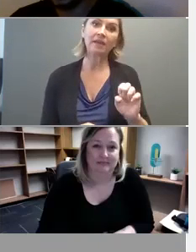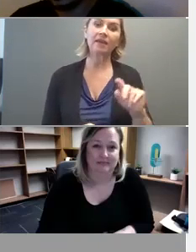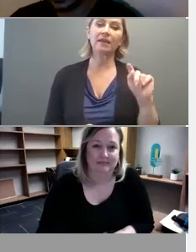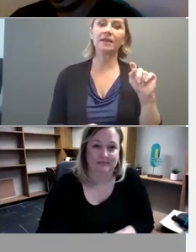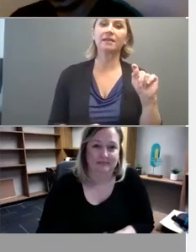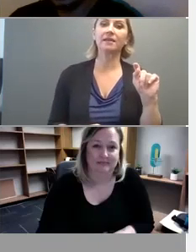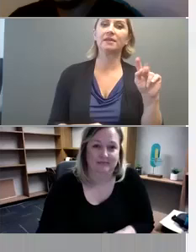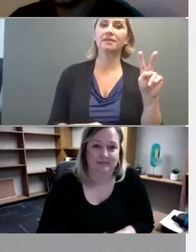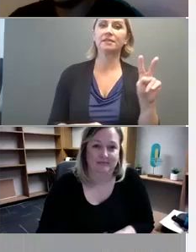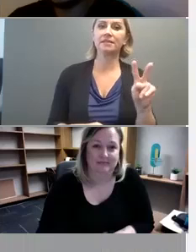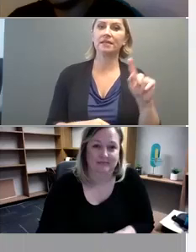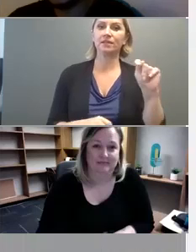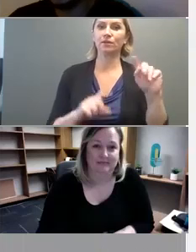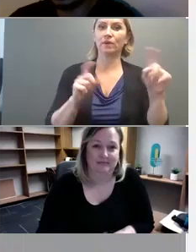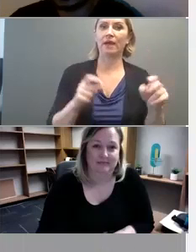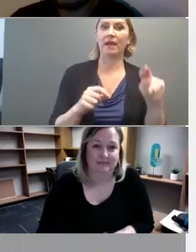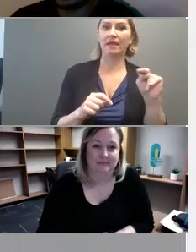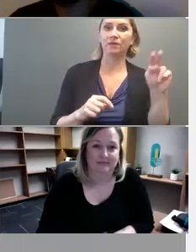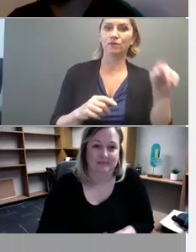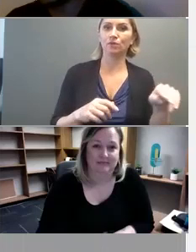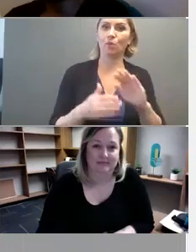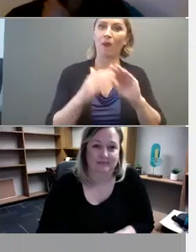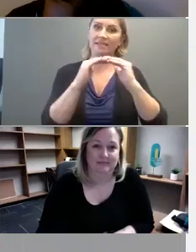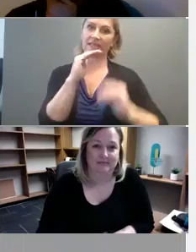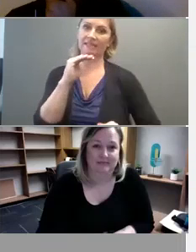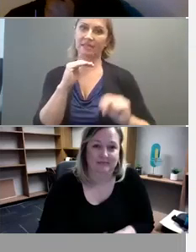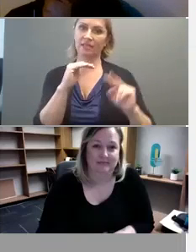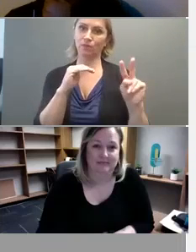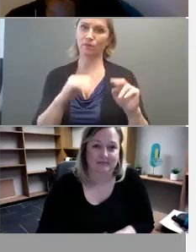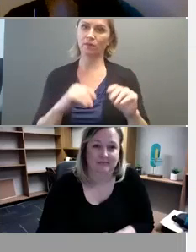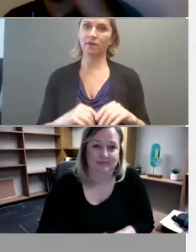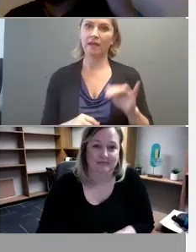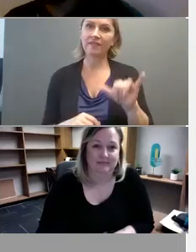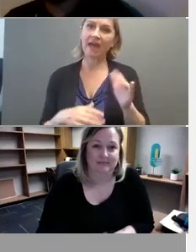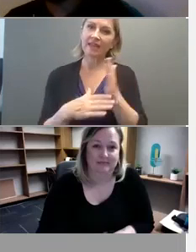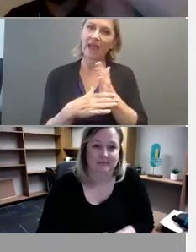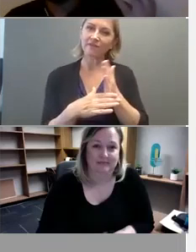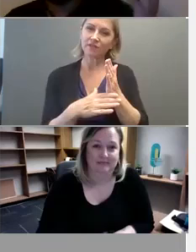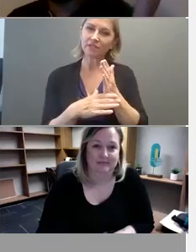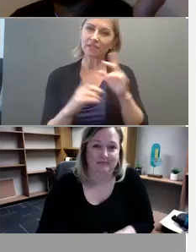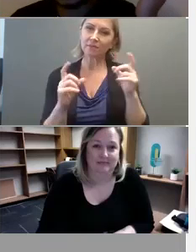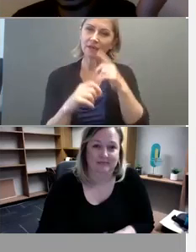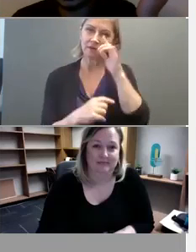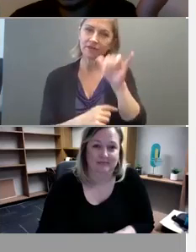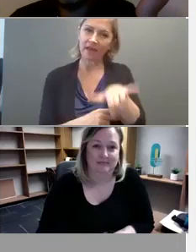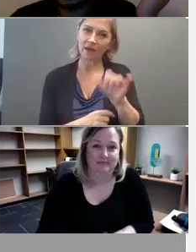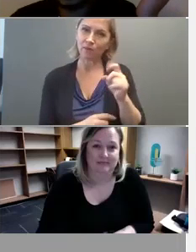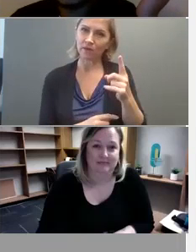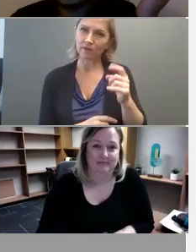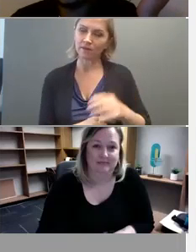equal to 1.4n, while it is less than 2 to the power of n. Actually, in average case complexity, this particular complexity